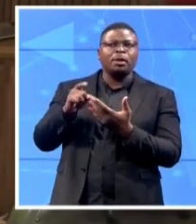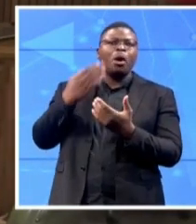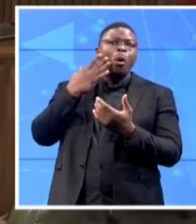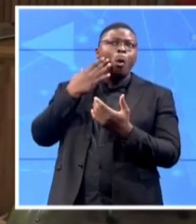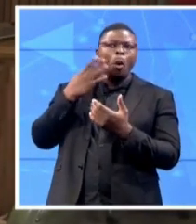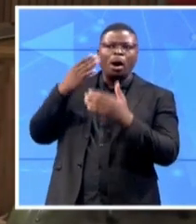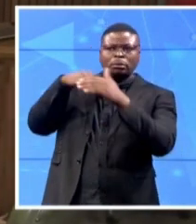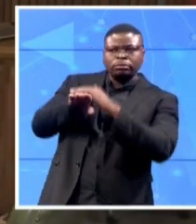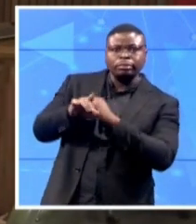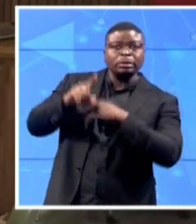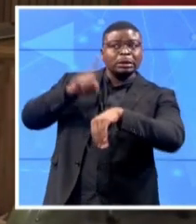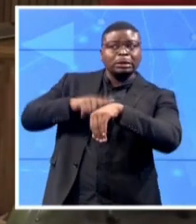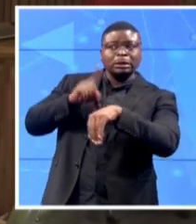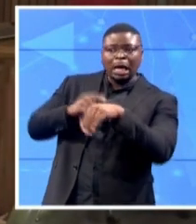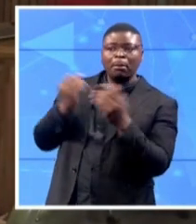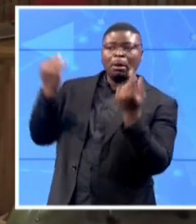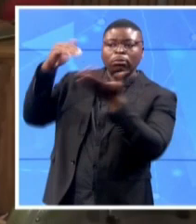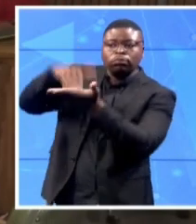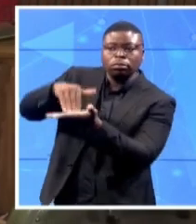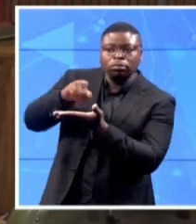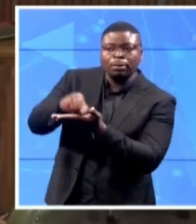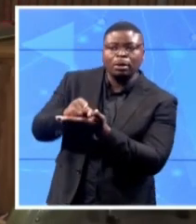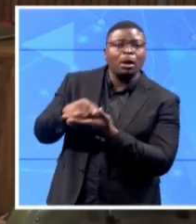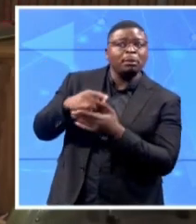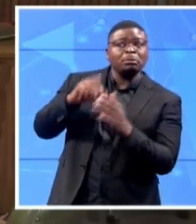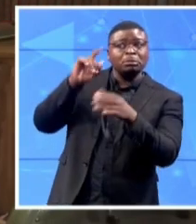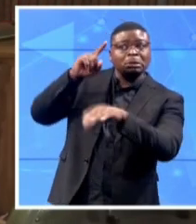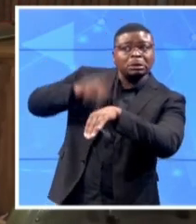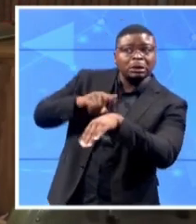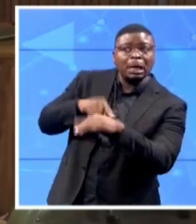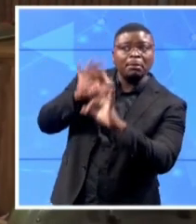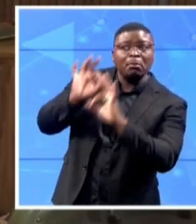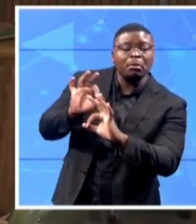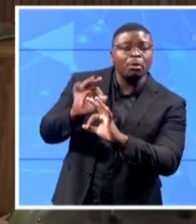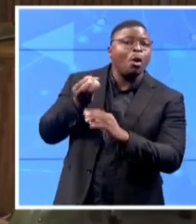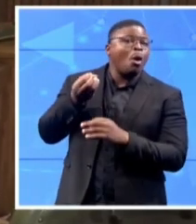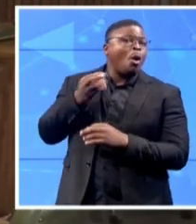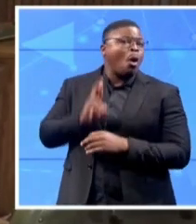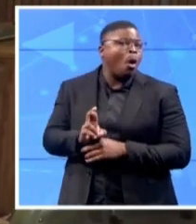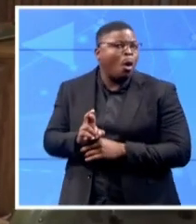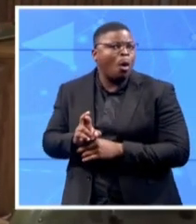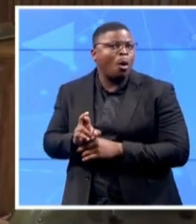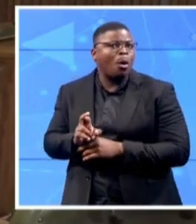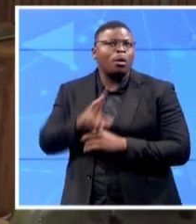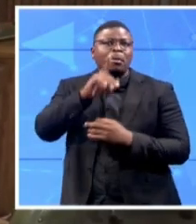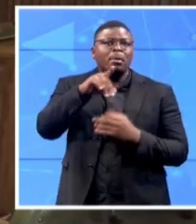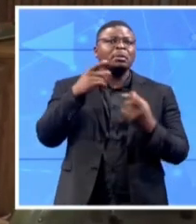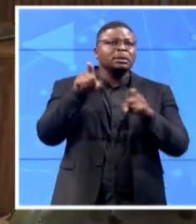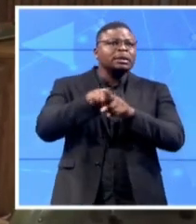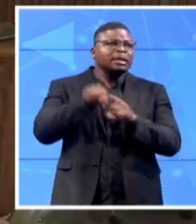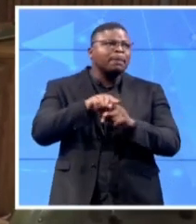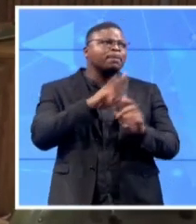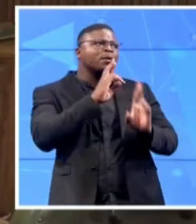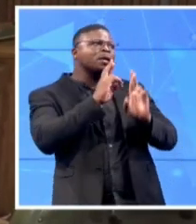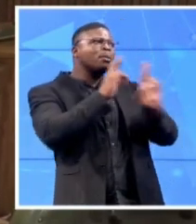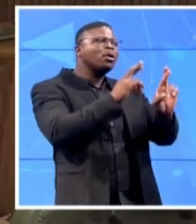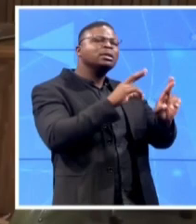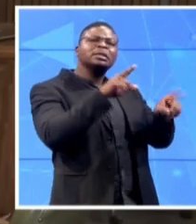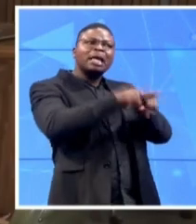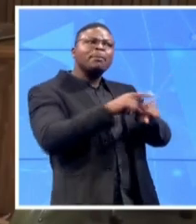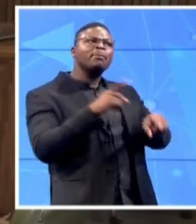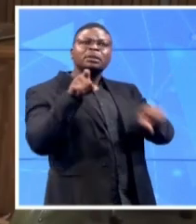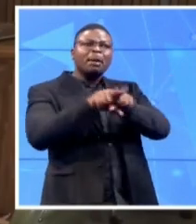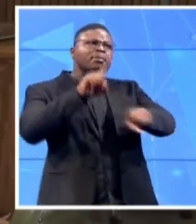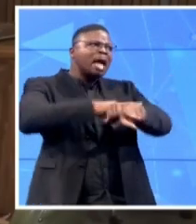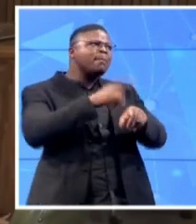not the scene was even reported, or the incident even reported timeously. So these were questions that he was asked. But also with